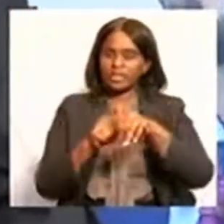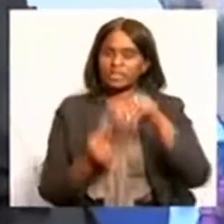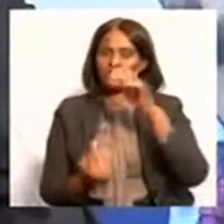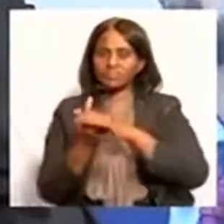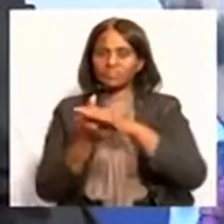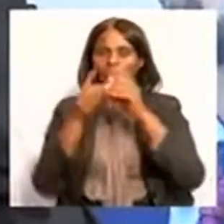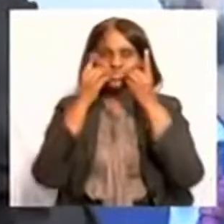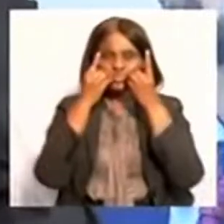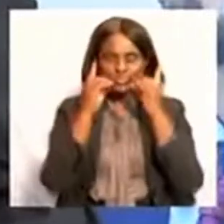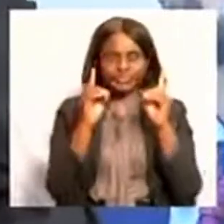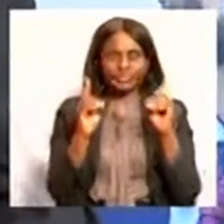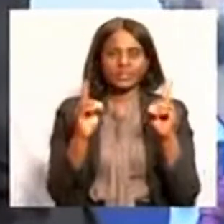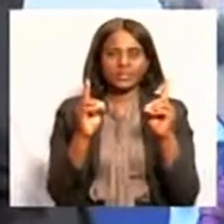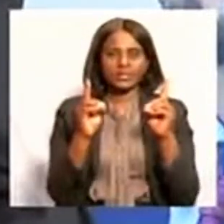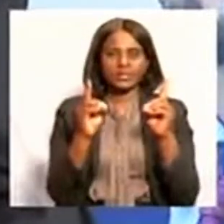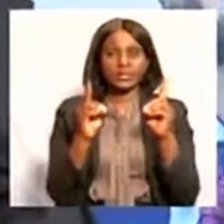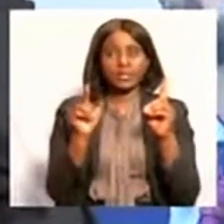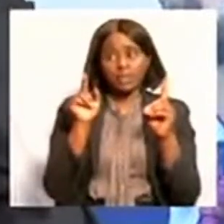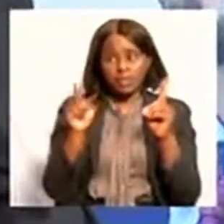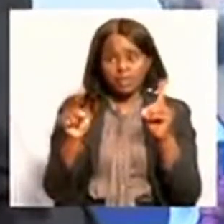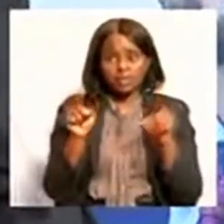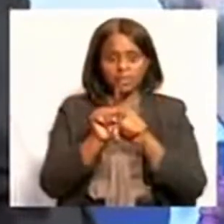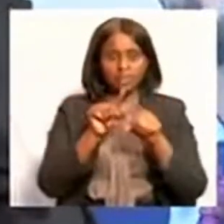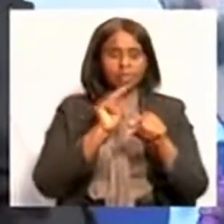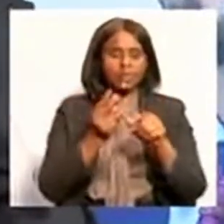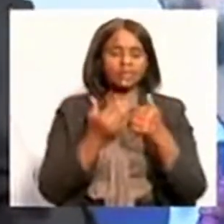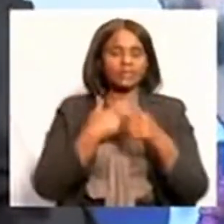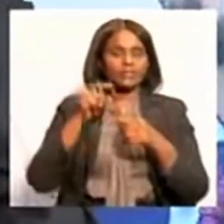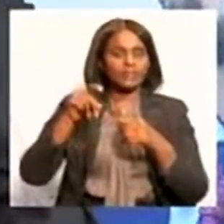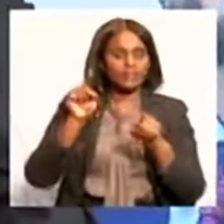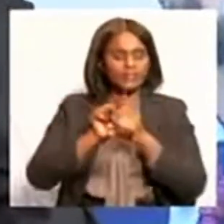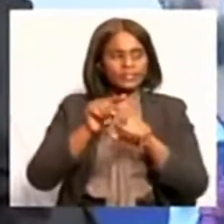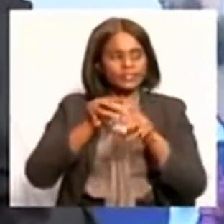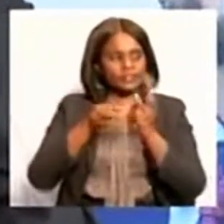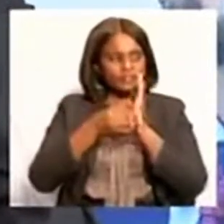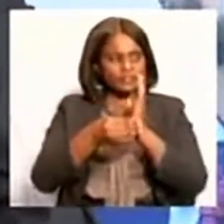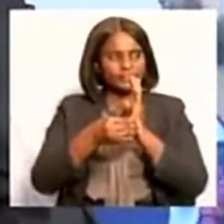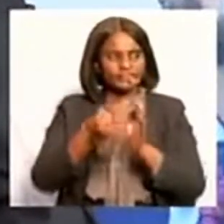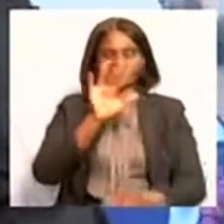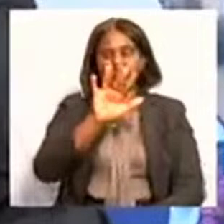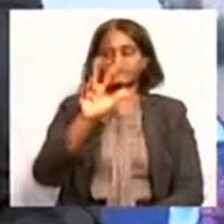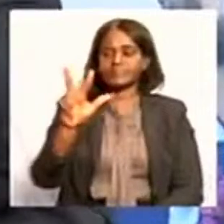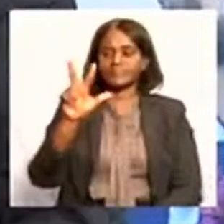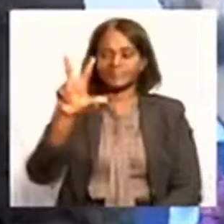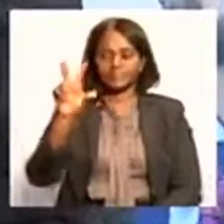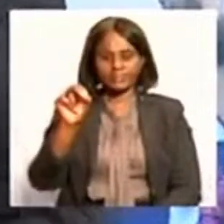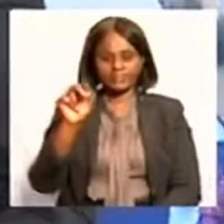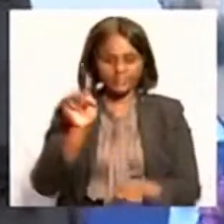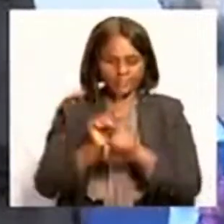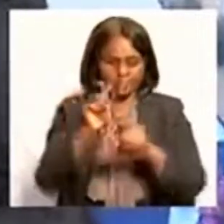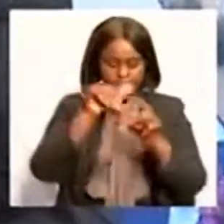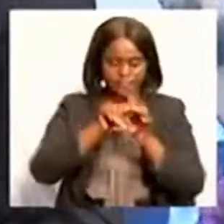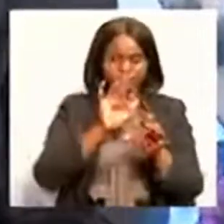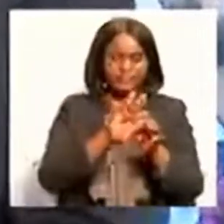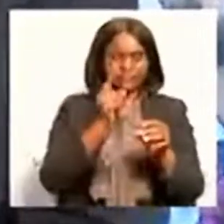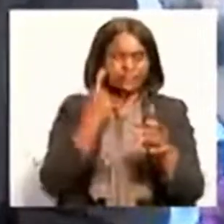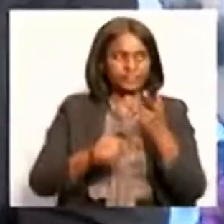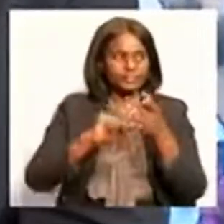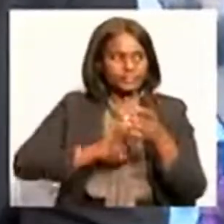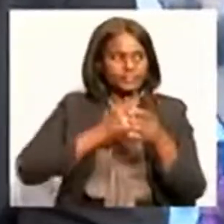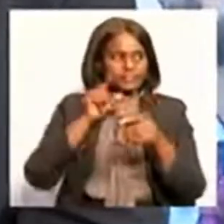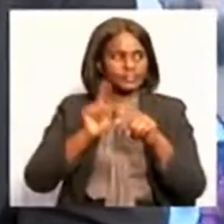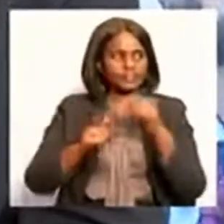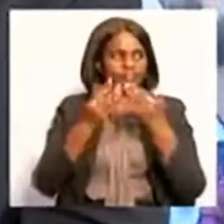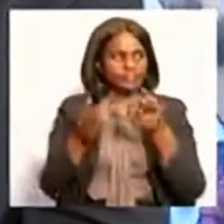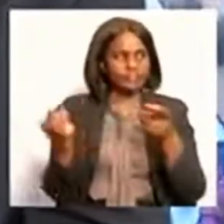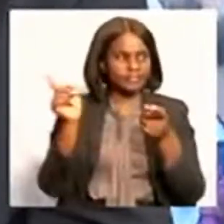declared. Under the Inter-SAI standards, we are required under Guide 5330 to move in. We will not wait